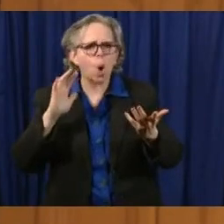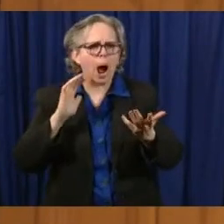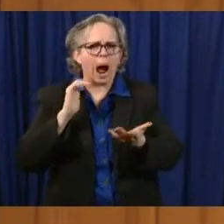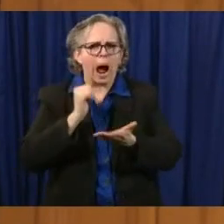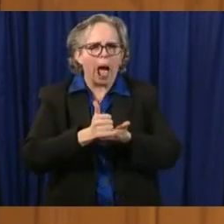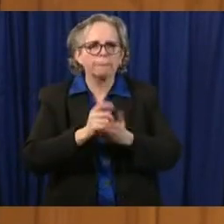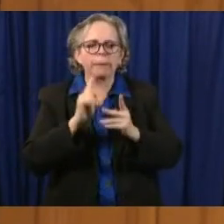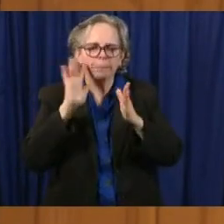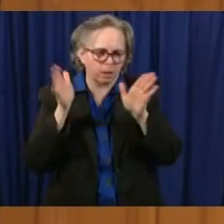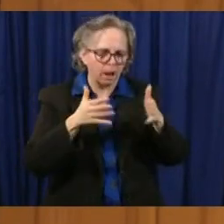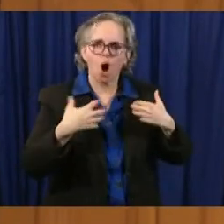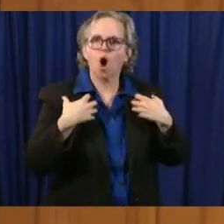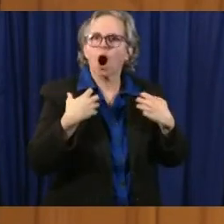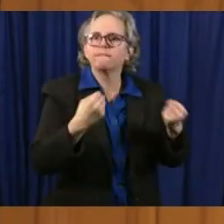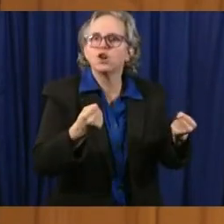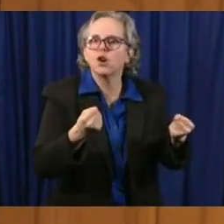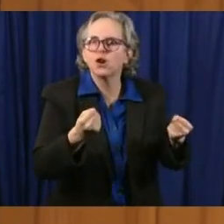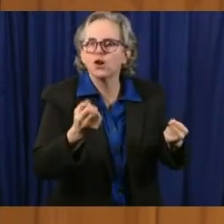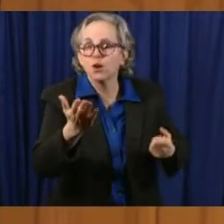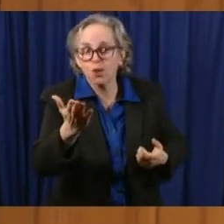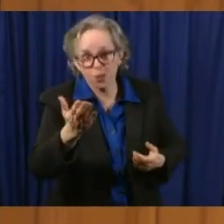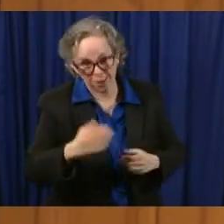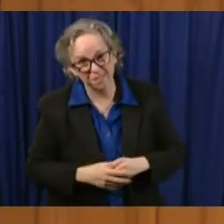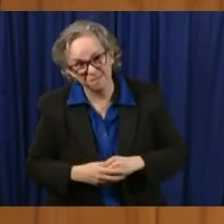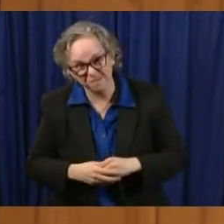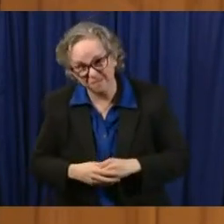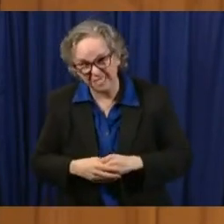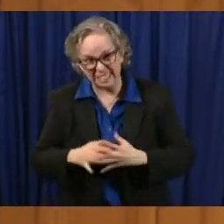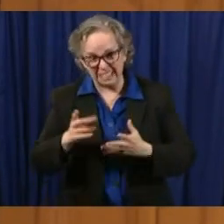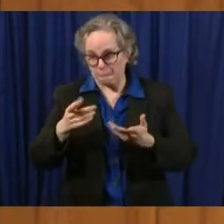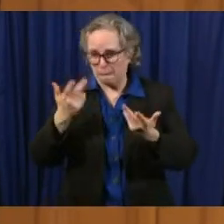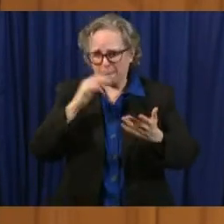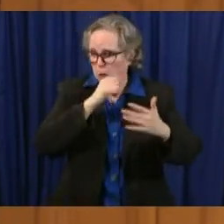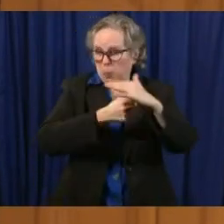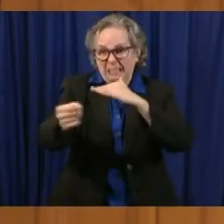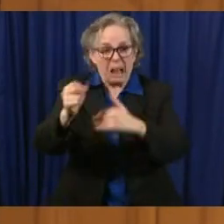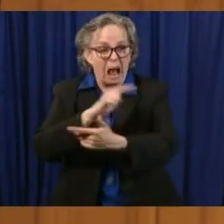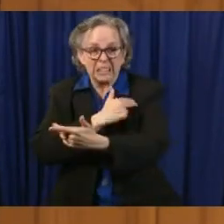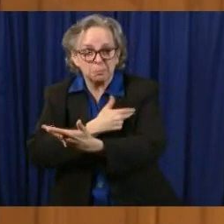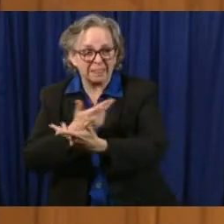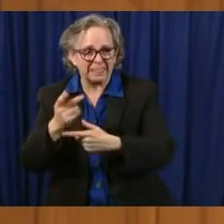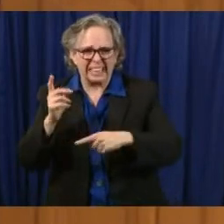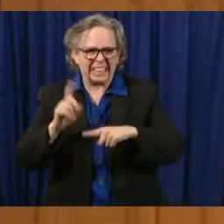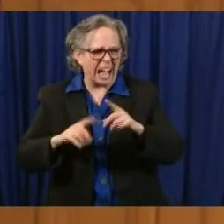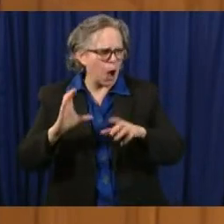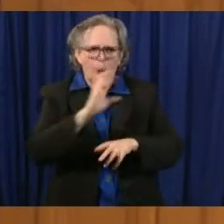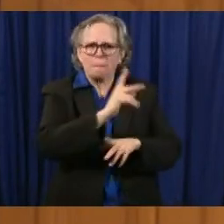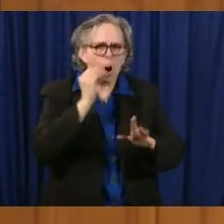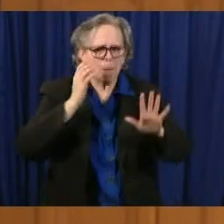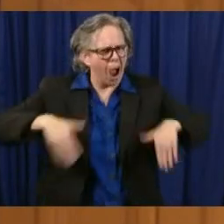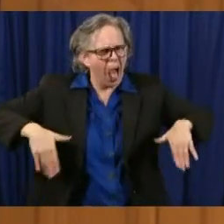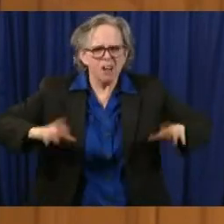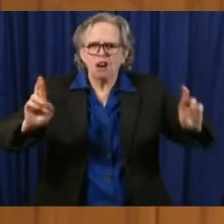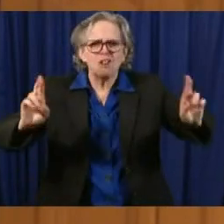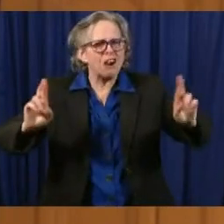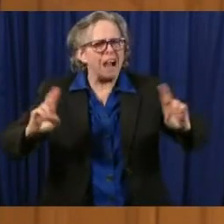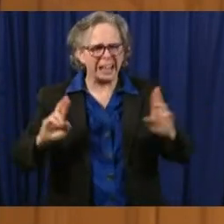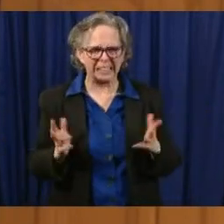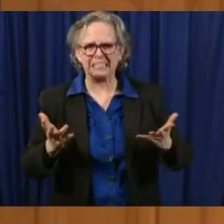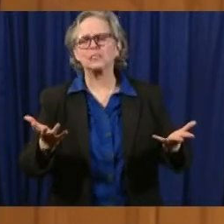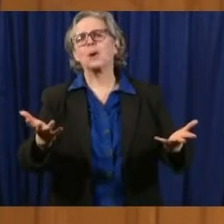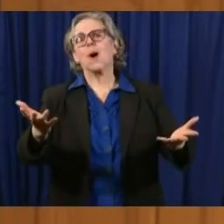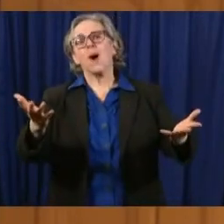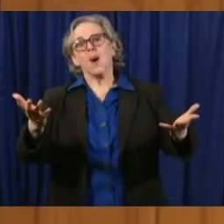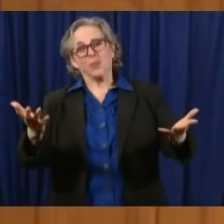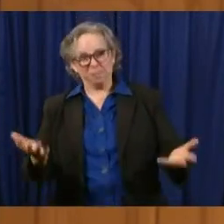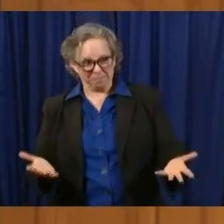to be when they can't go back to their home or a congregate setting. In other countries, particularly in